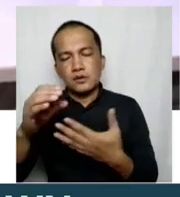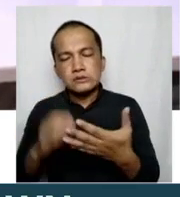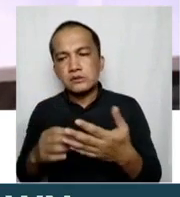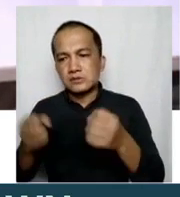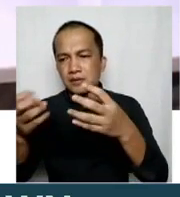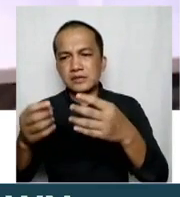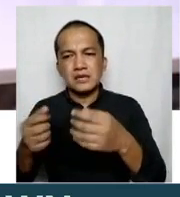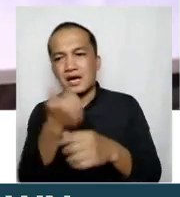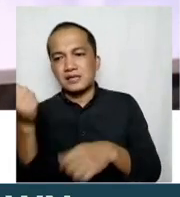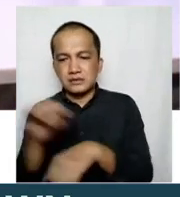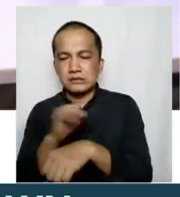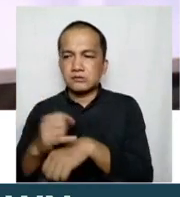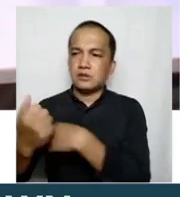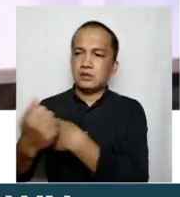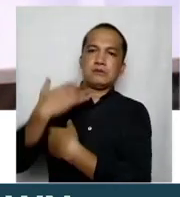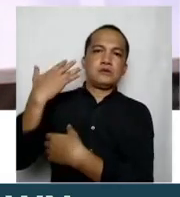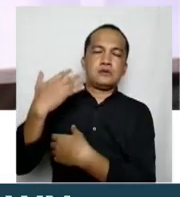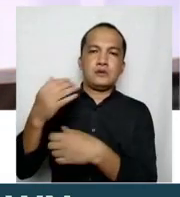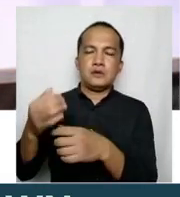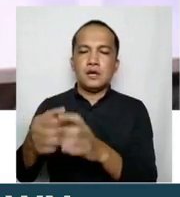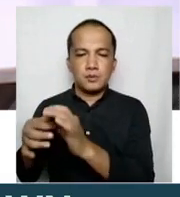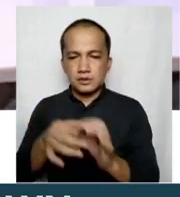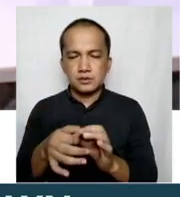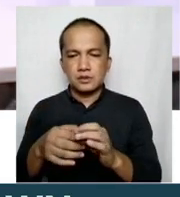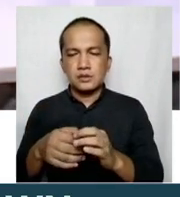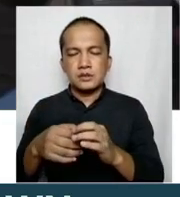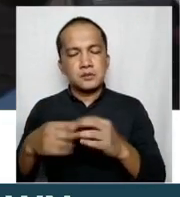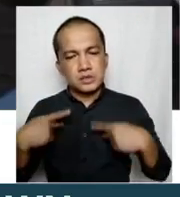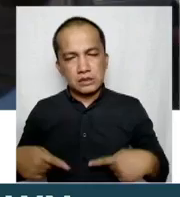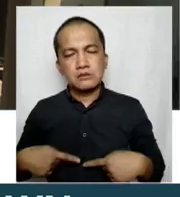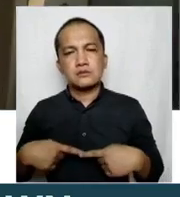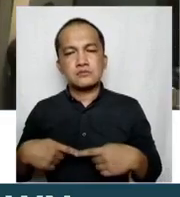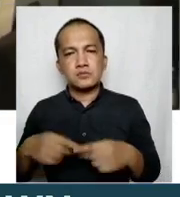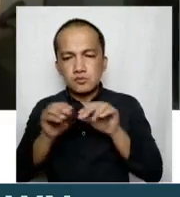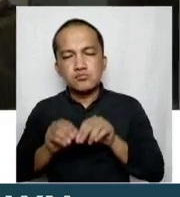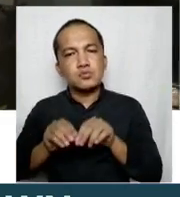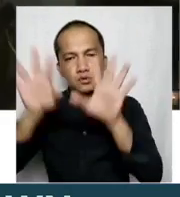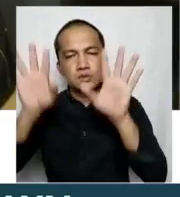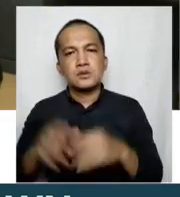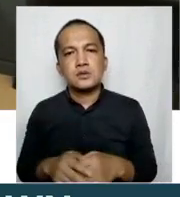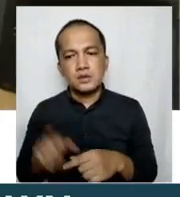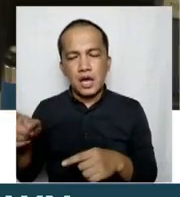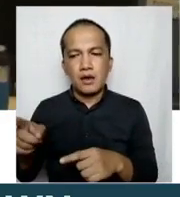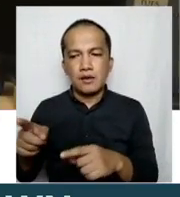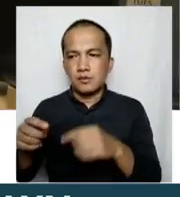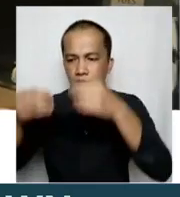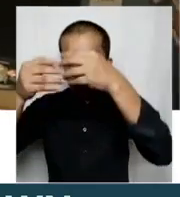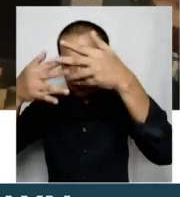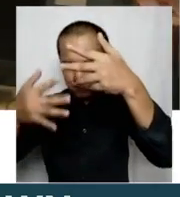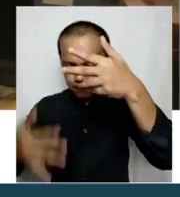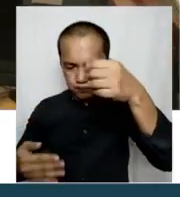also linked or affiliated to physical broadcasts. Mm-hmm. So it will have a ripple effect on many